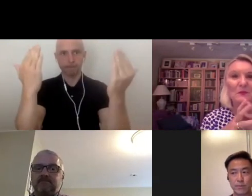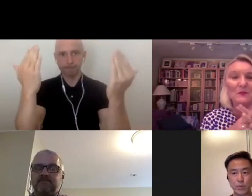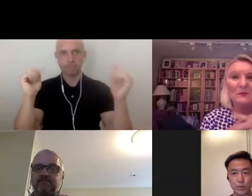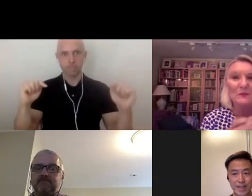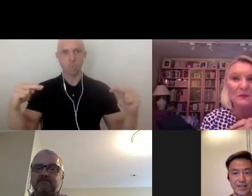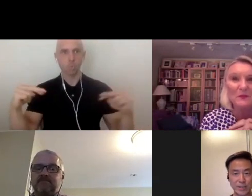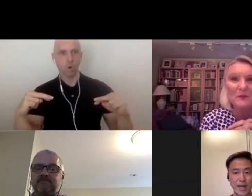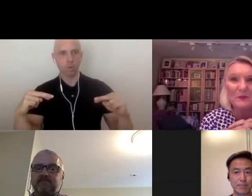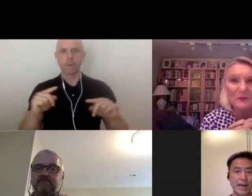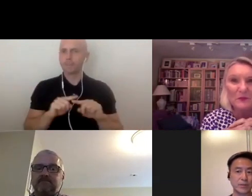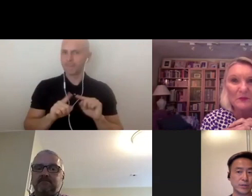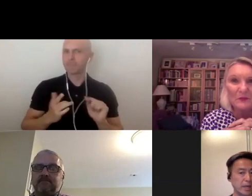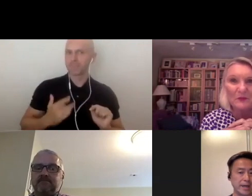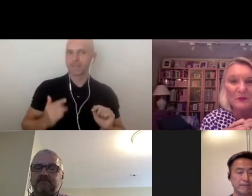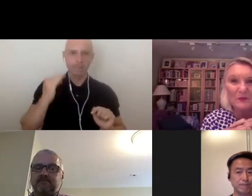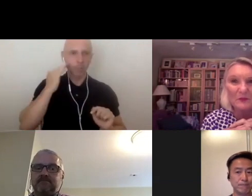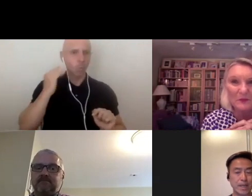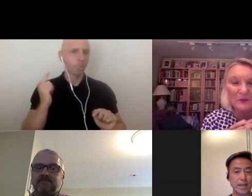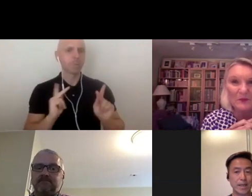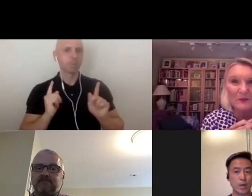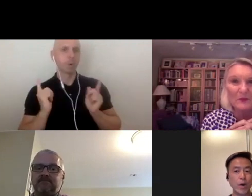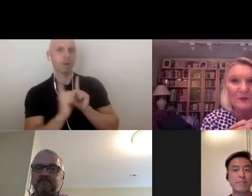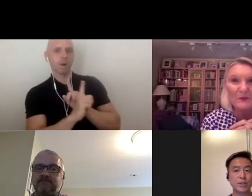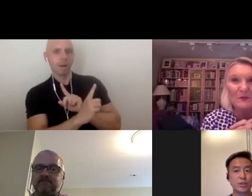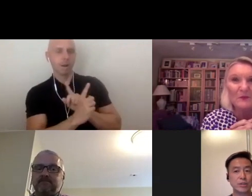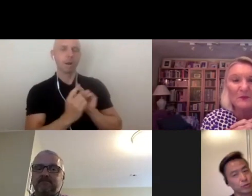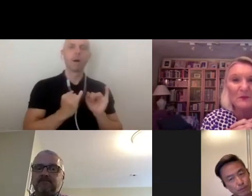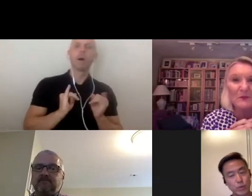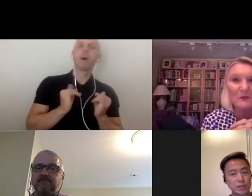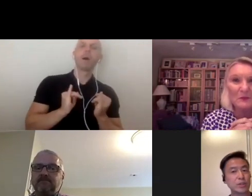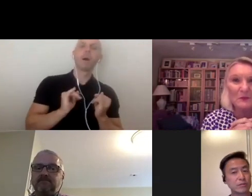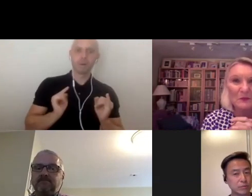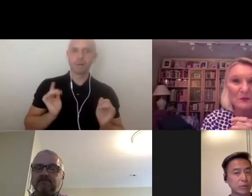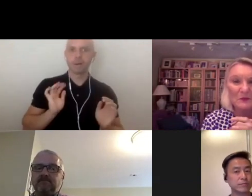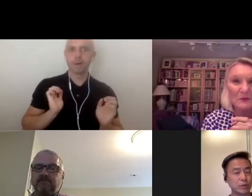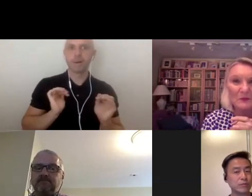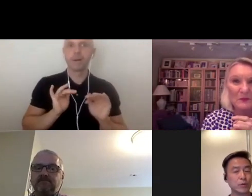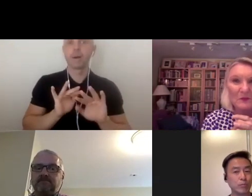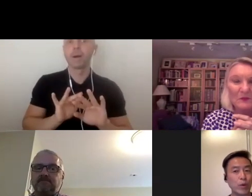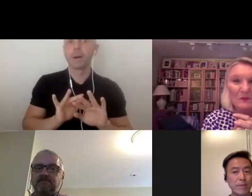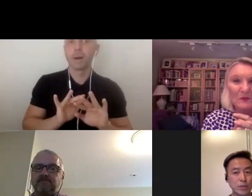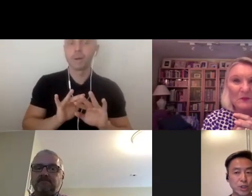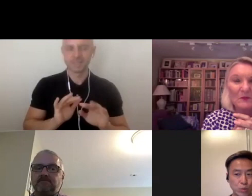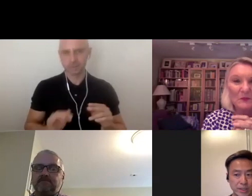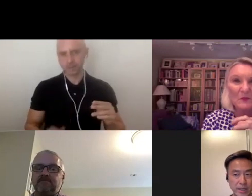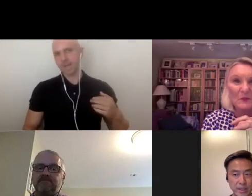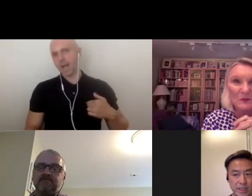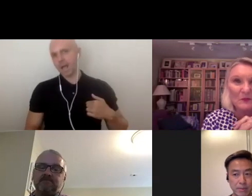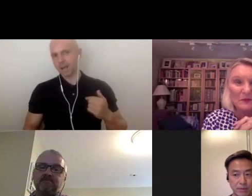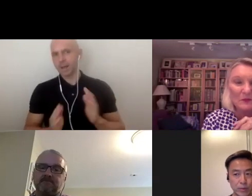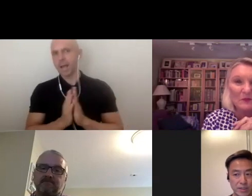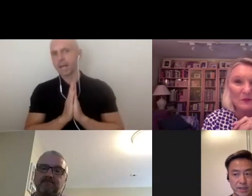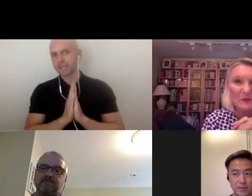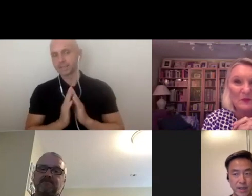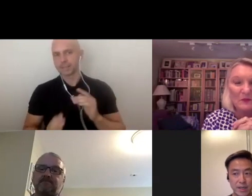our performance will likely attract passersby. What measures, my question is sort of twofold. What measures should we take to